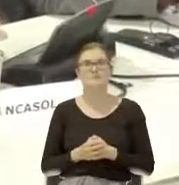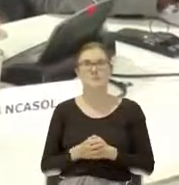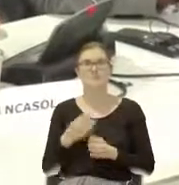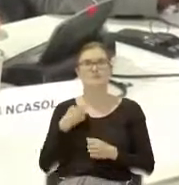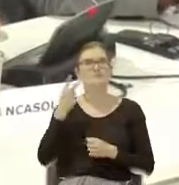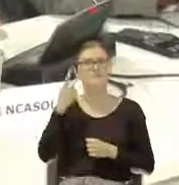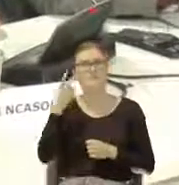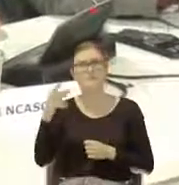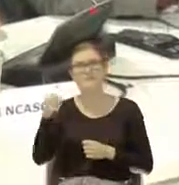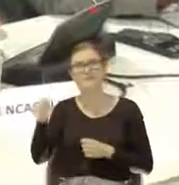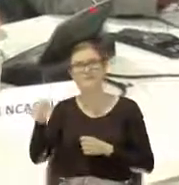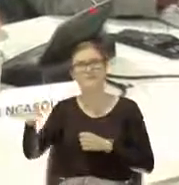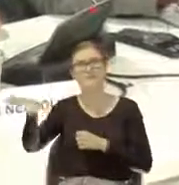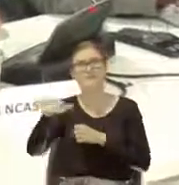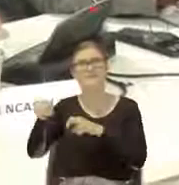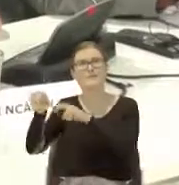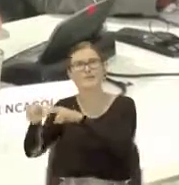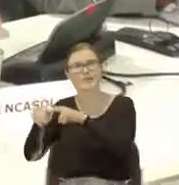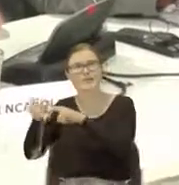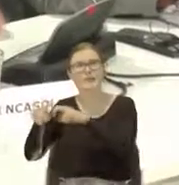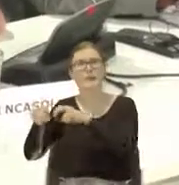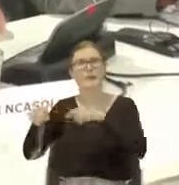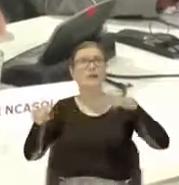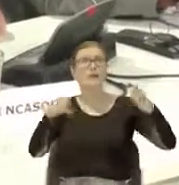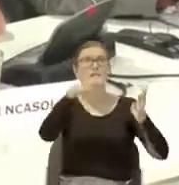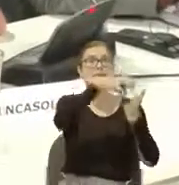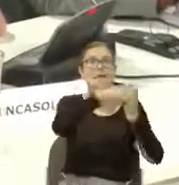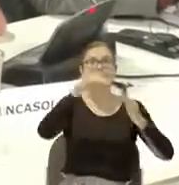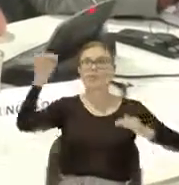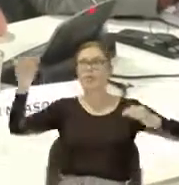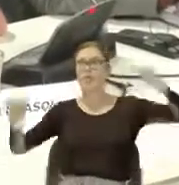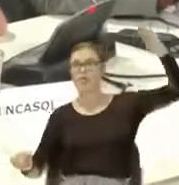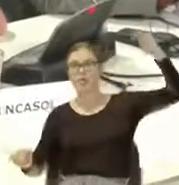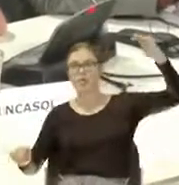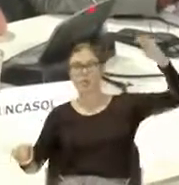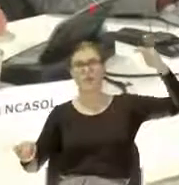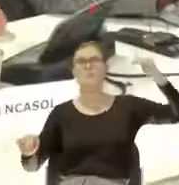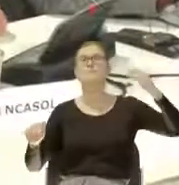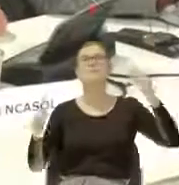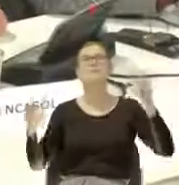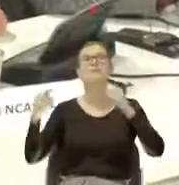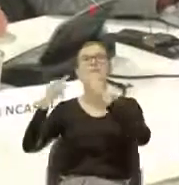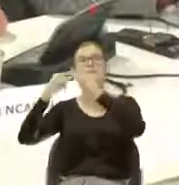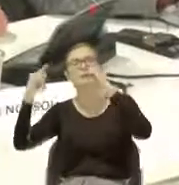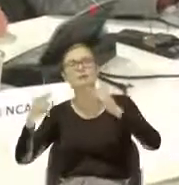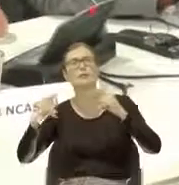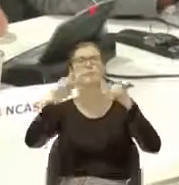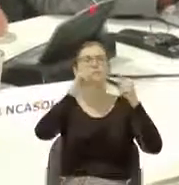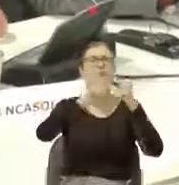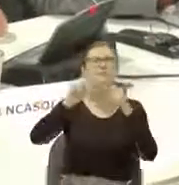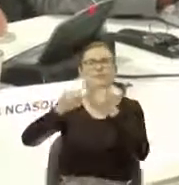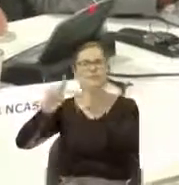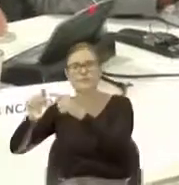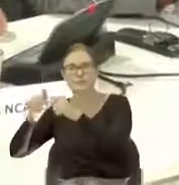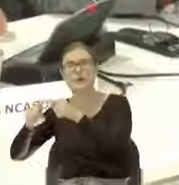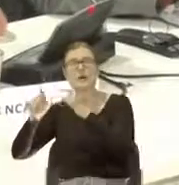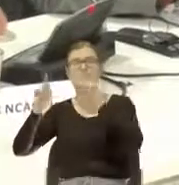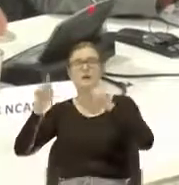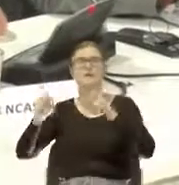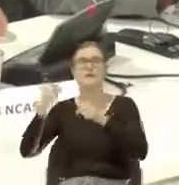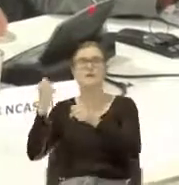digital agenda. Some figures we can explain, for example, more